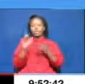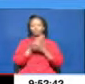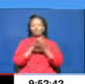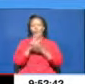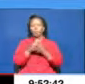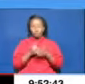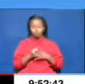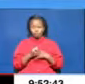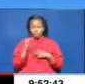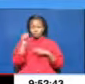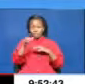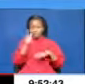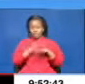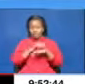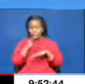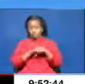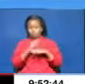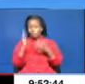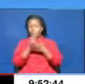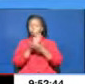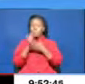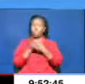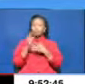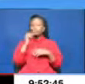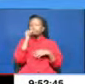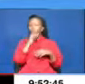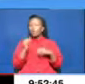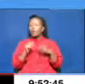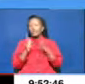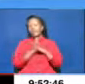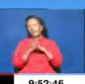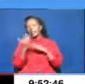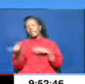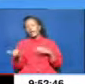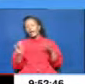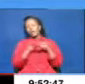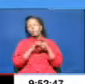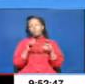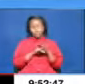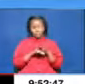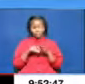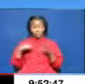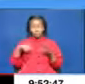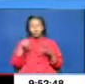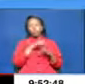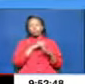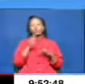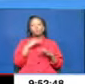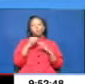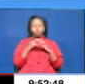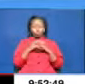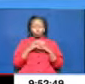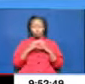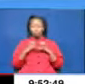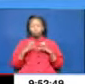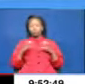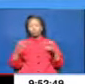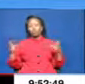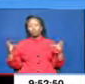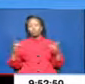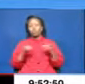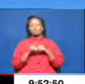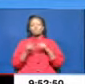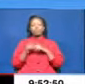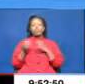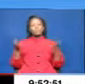the more mature players and the young players. And we want growth in hockey. And this is what we have. And